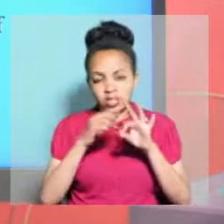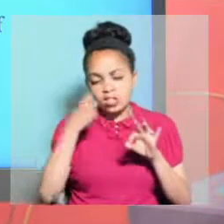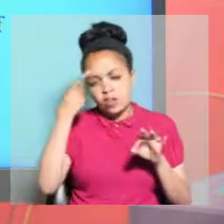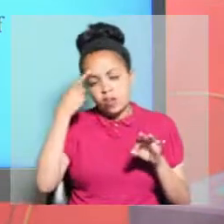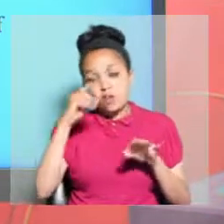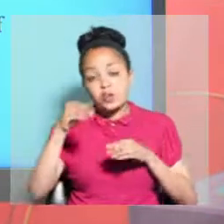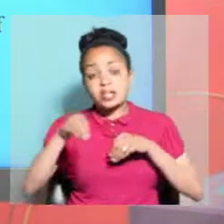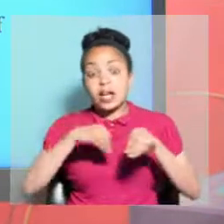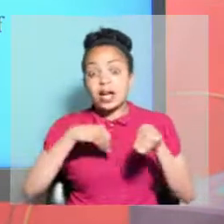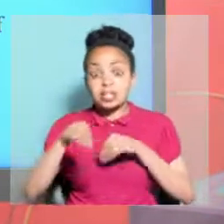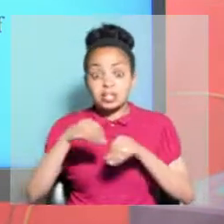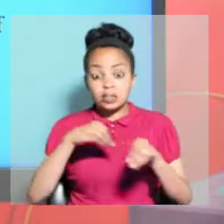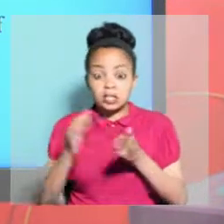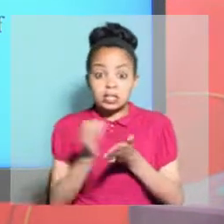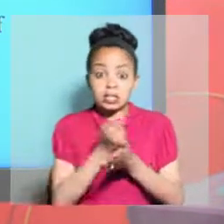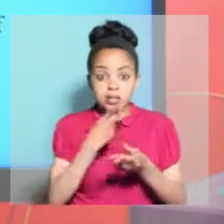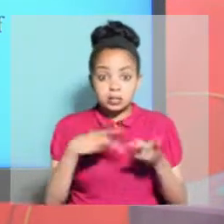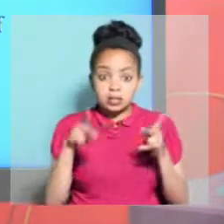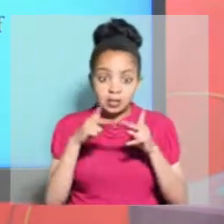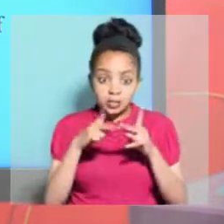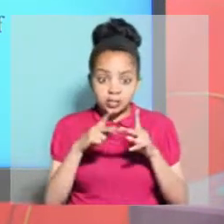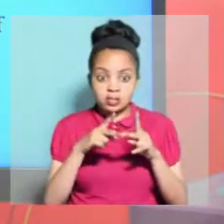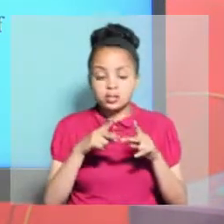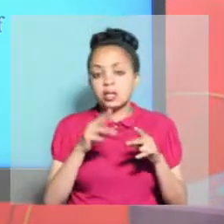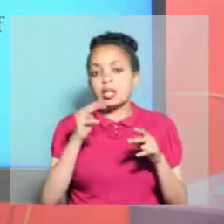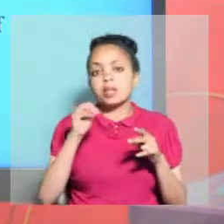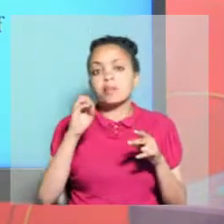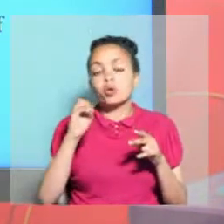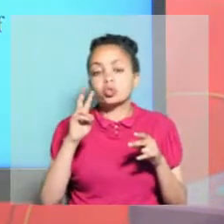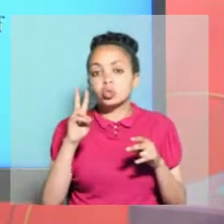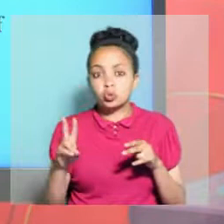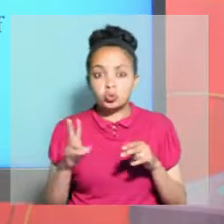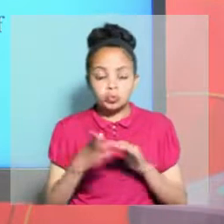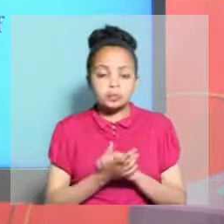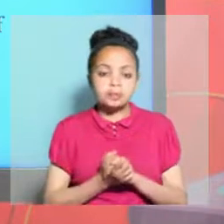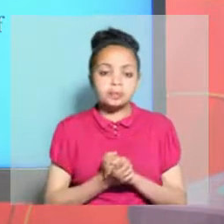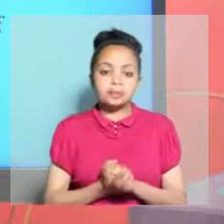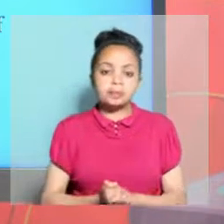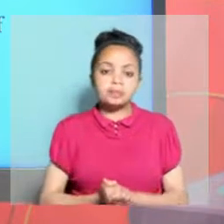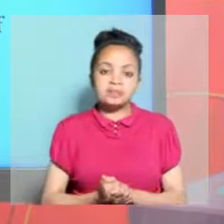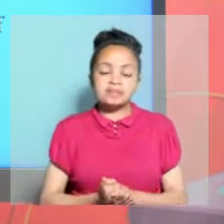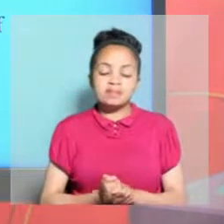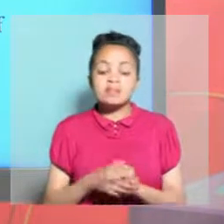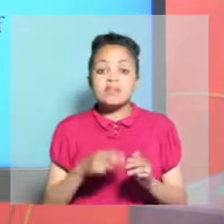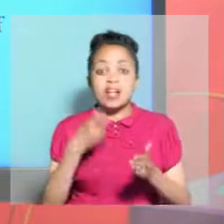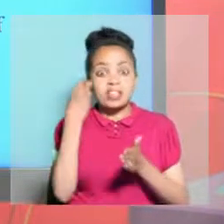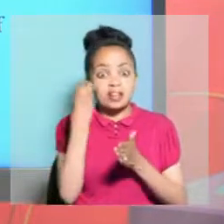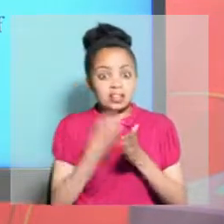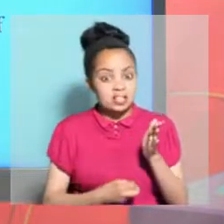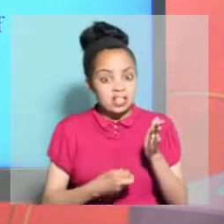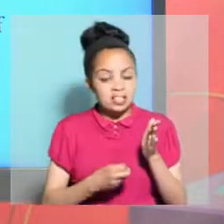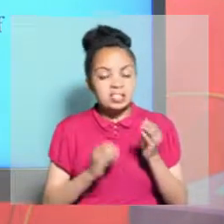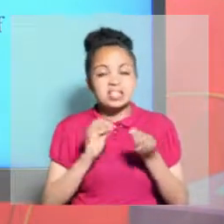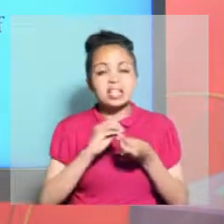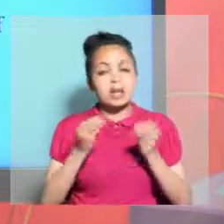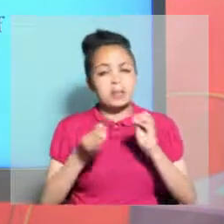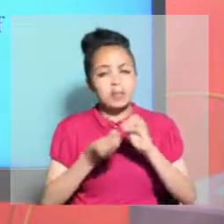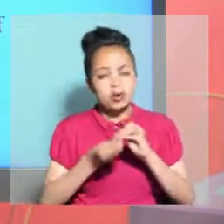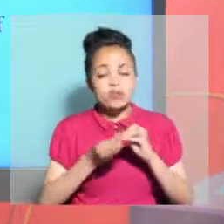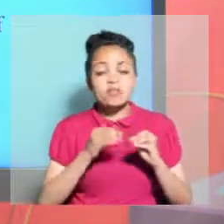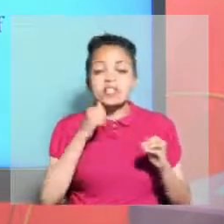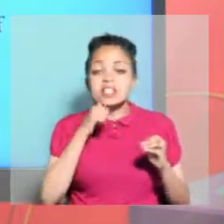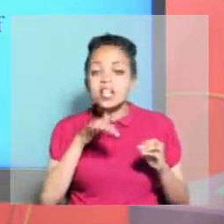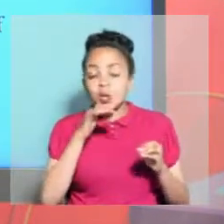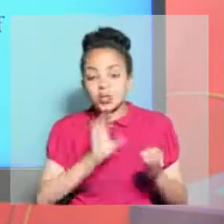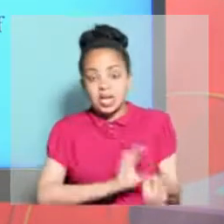for the activity that can be takes place during meiosis II. As a result, the number of daughter